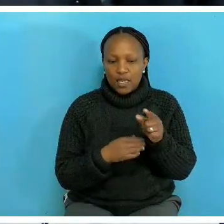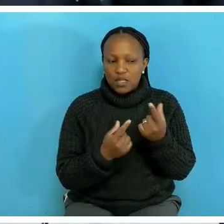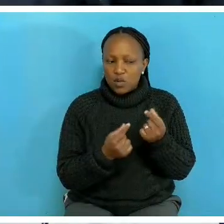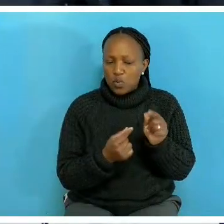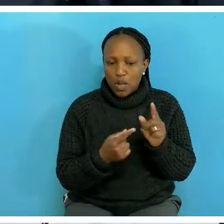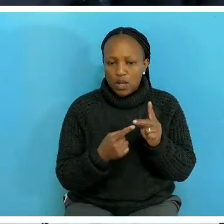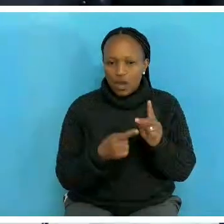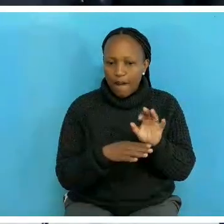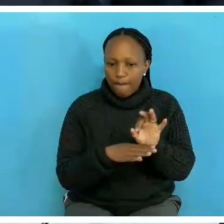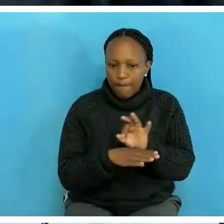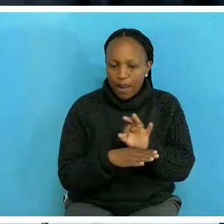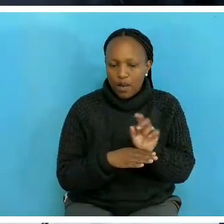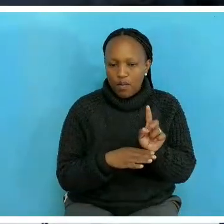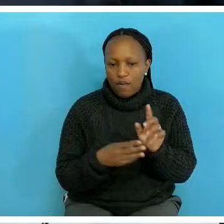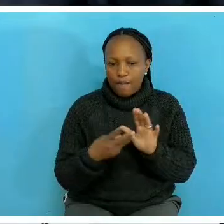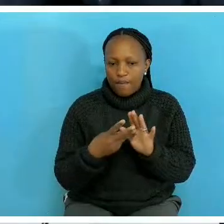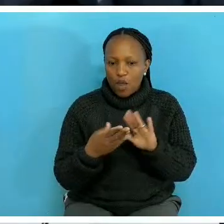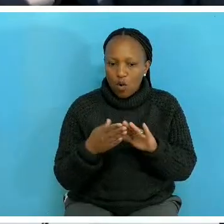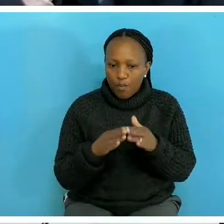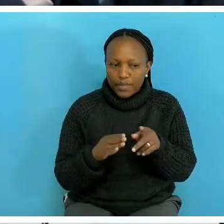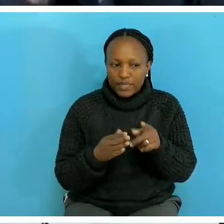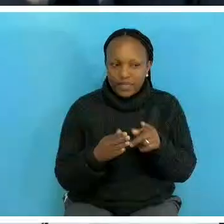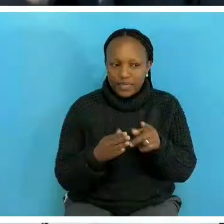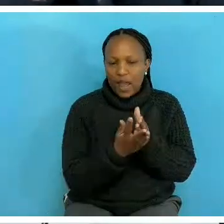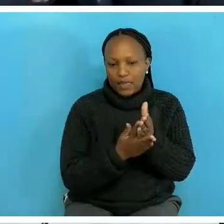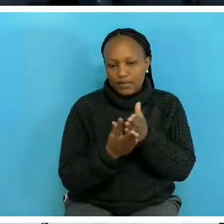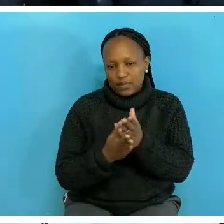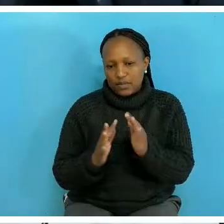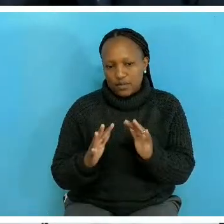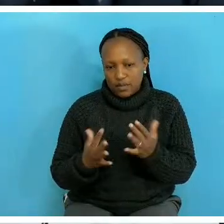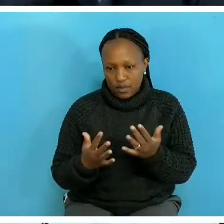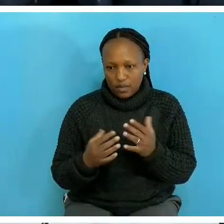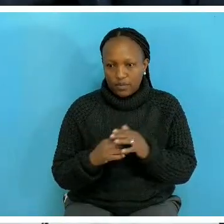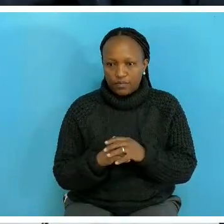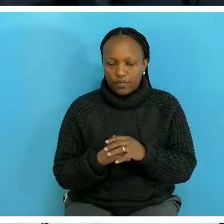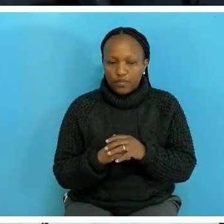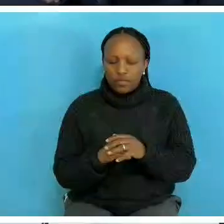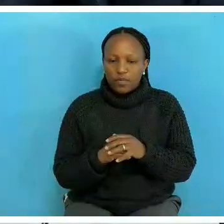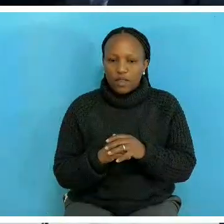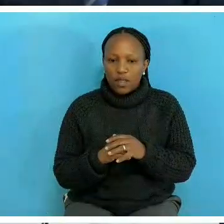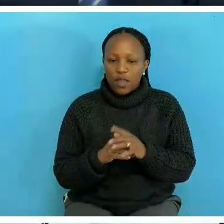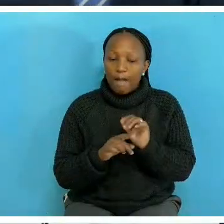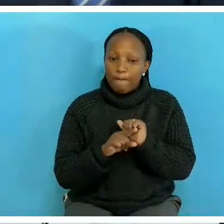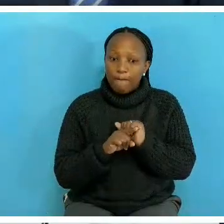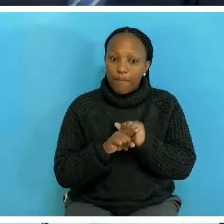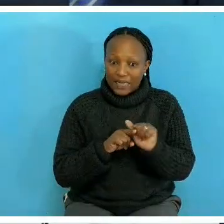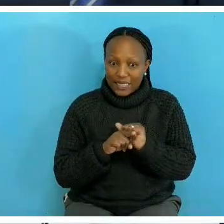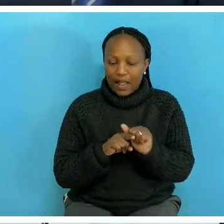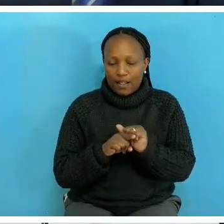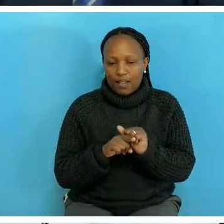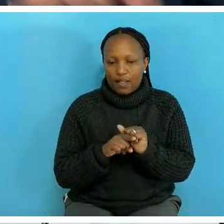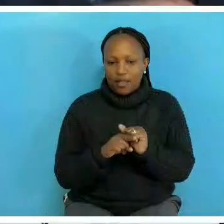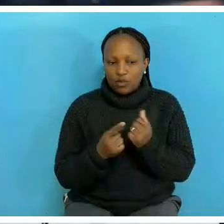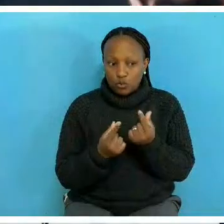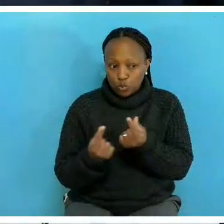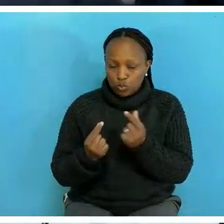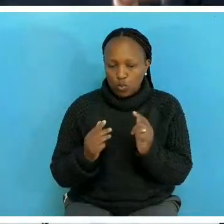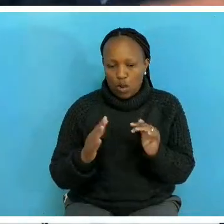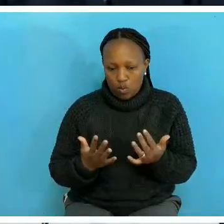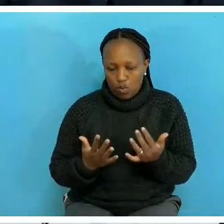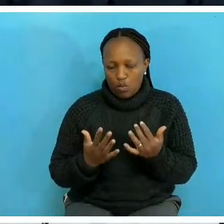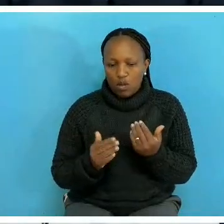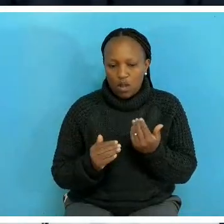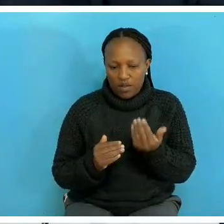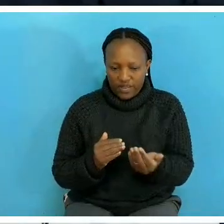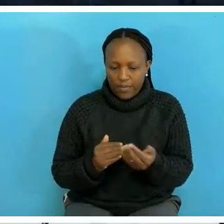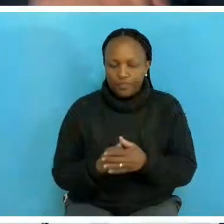have, and how this community can access it. Okay, the practical presentation will come now after this. Thank you. Make go